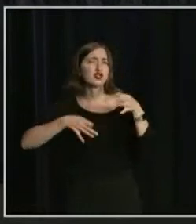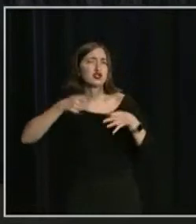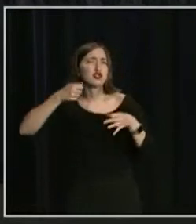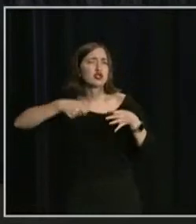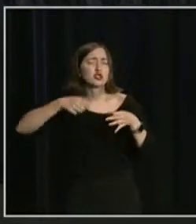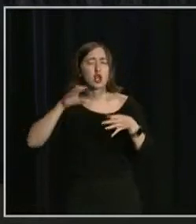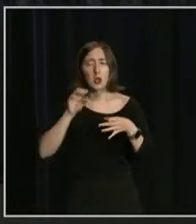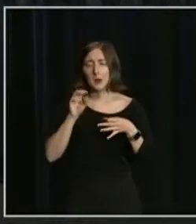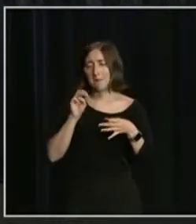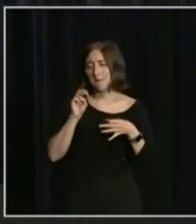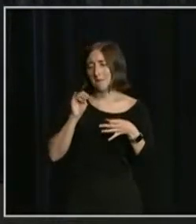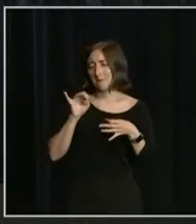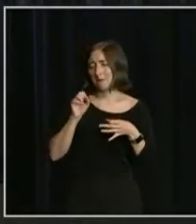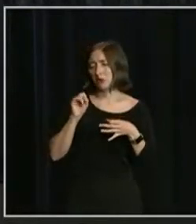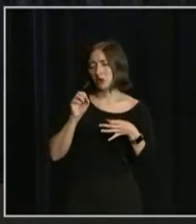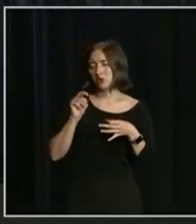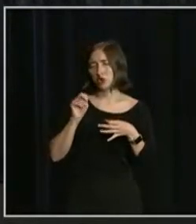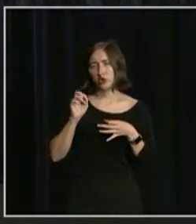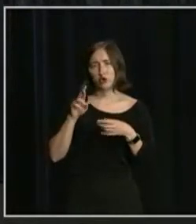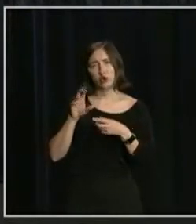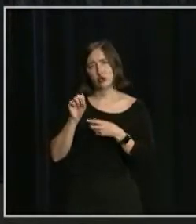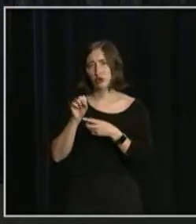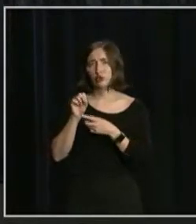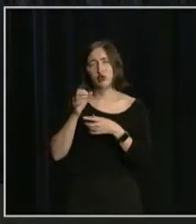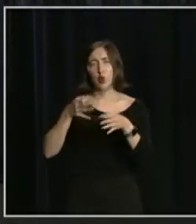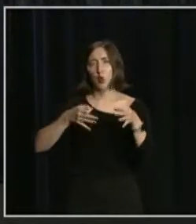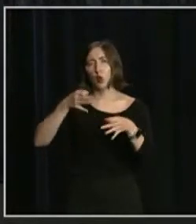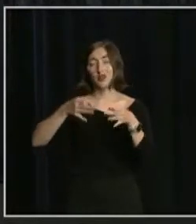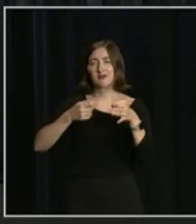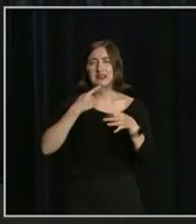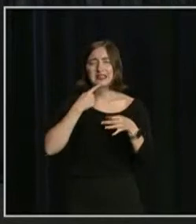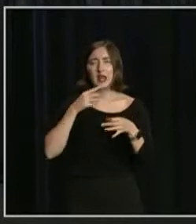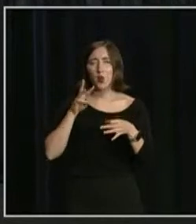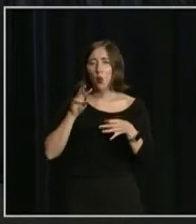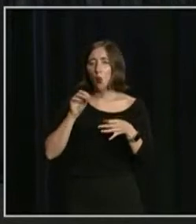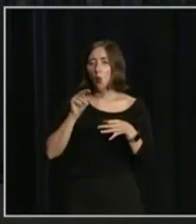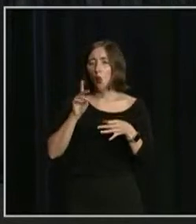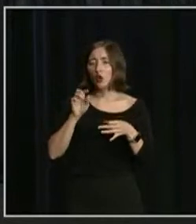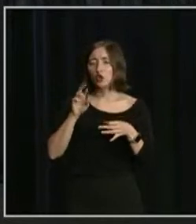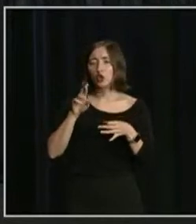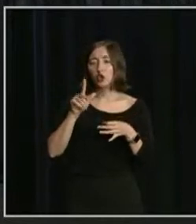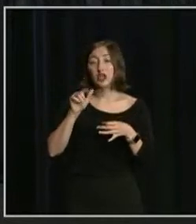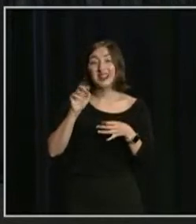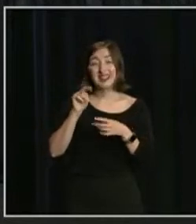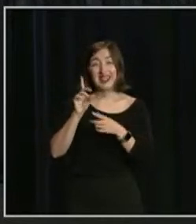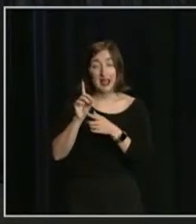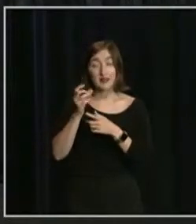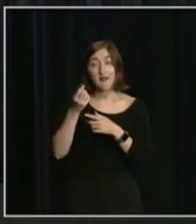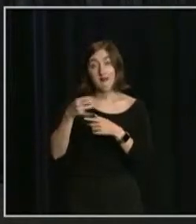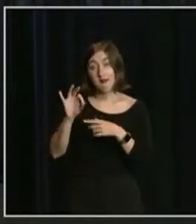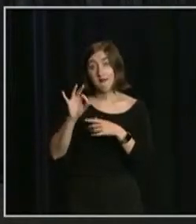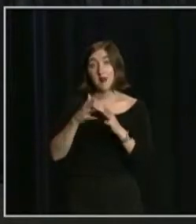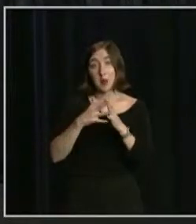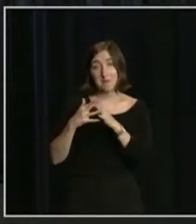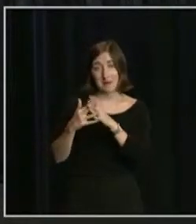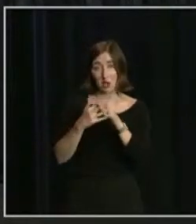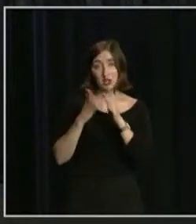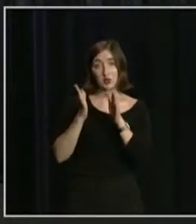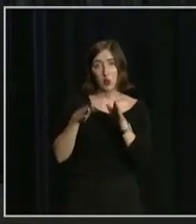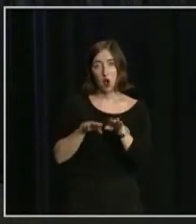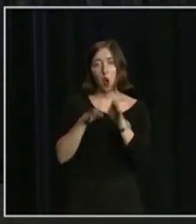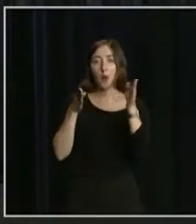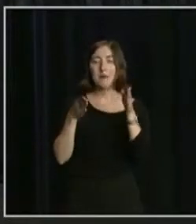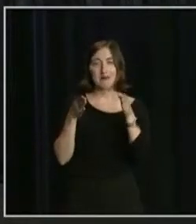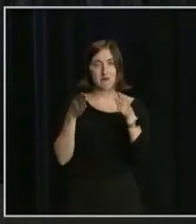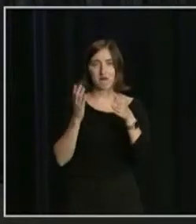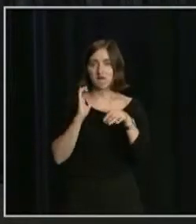about how Wonderland of Americas would reopen that site for booster shots September 20. Can you